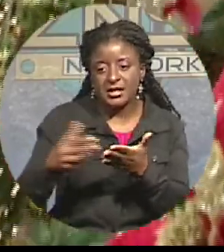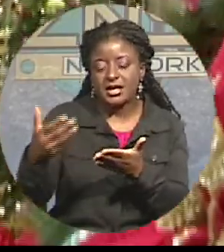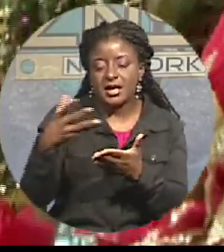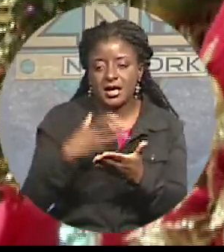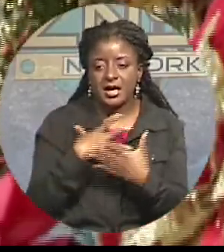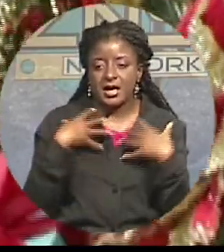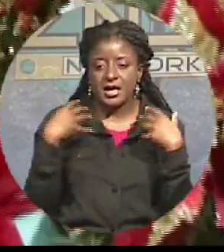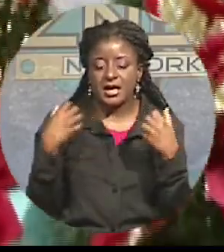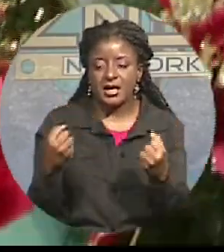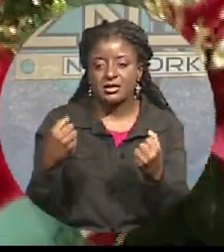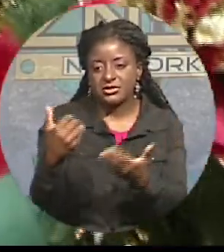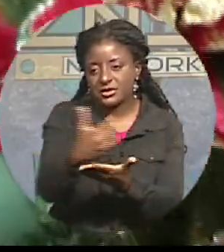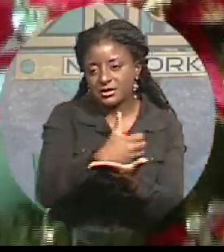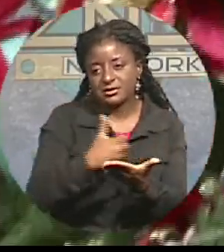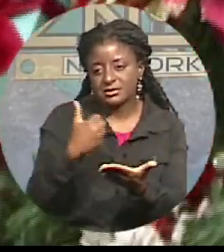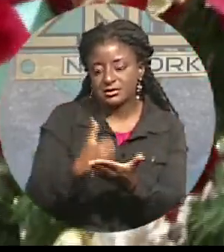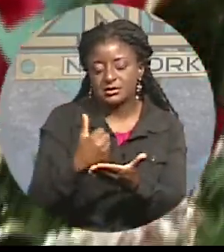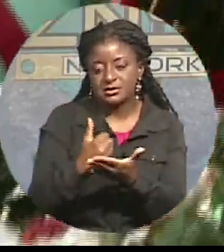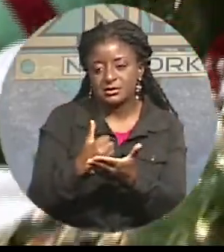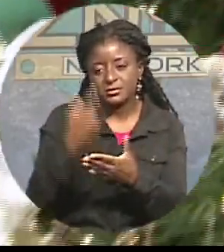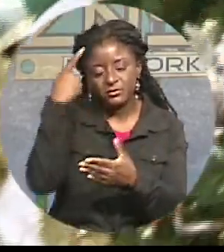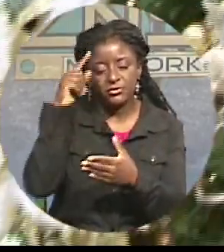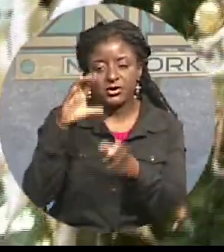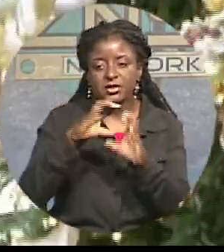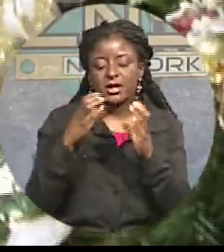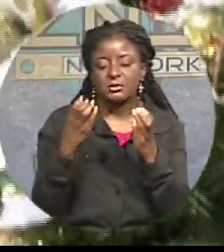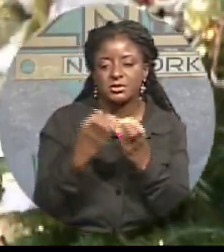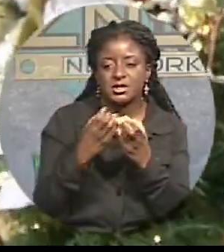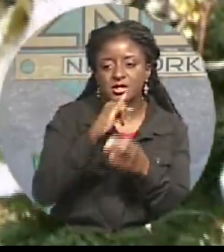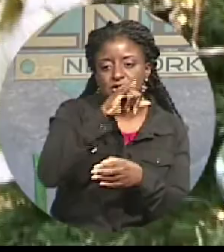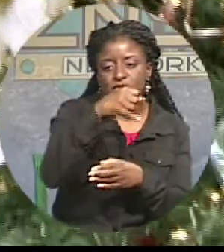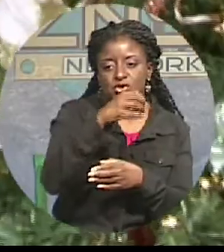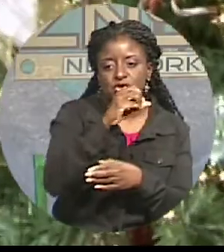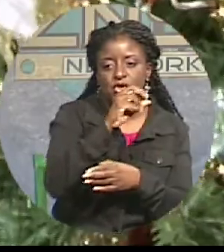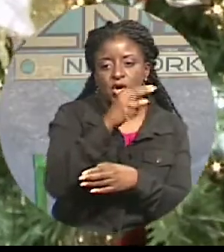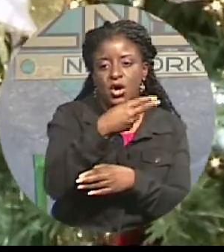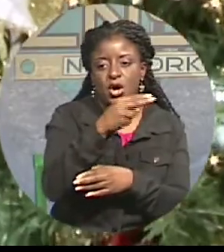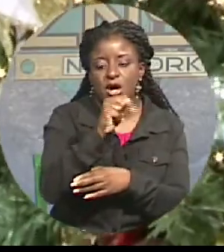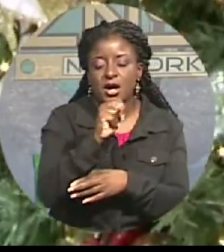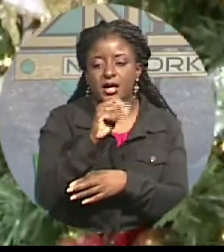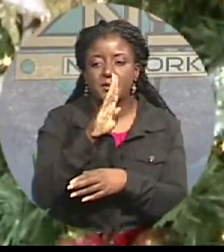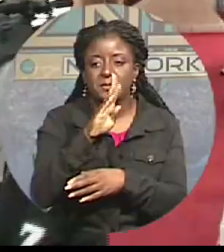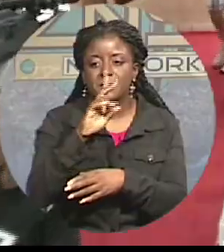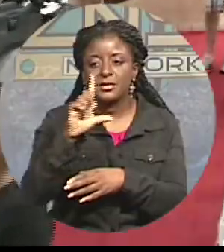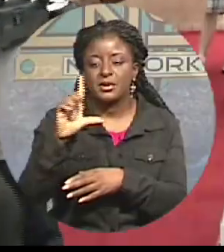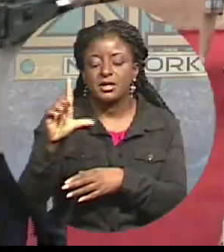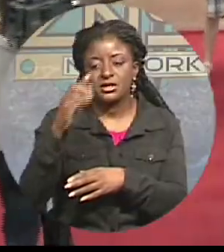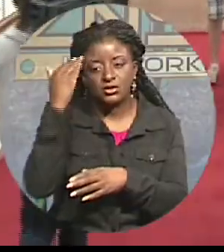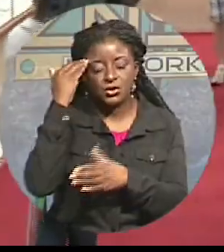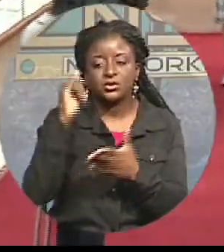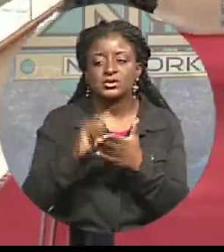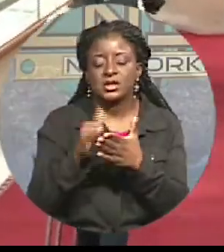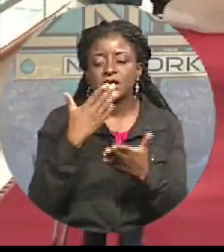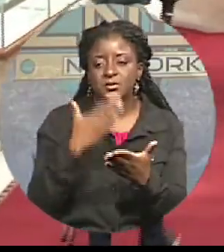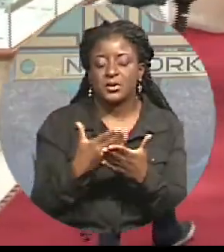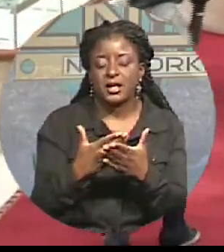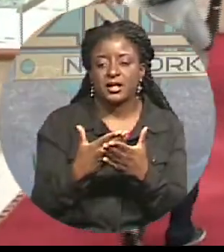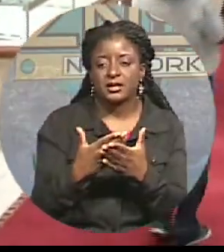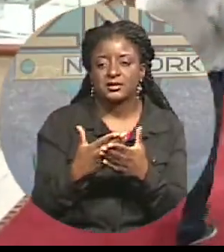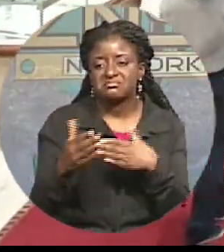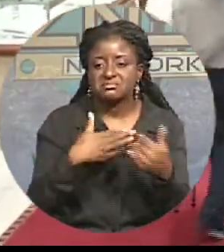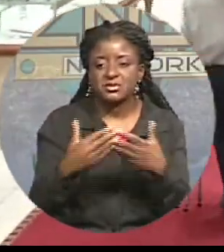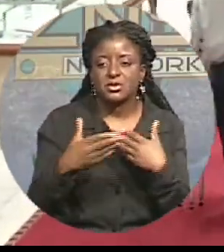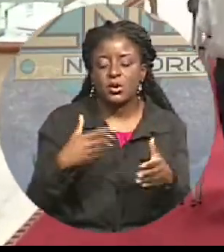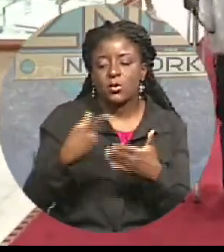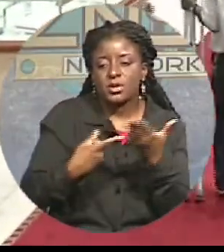major retail stores like John will know only too well. And despite what's happening in the economy, the company's director of business development, Inger